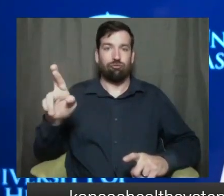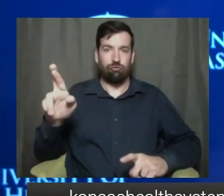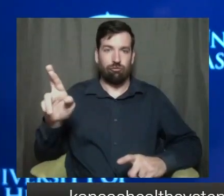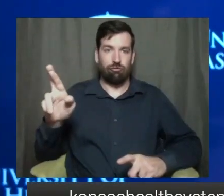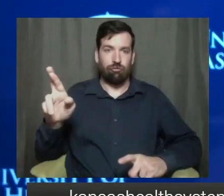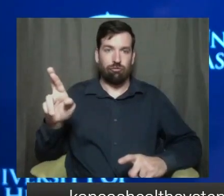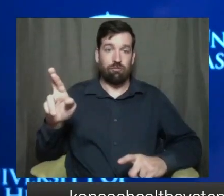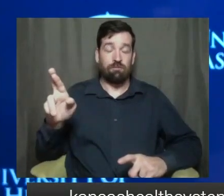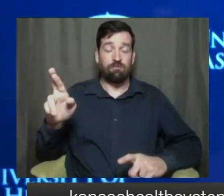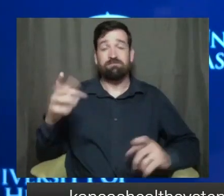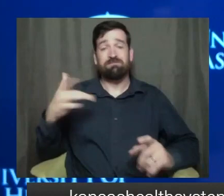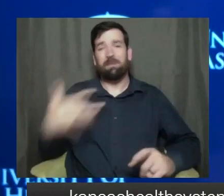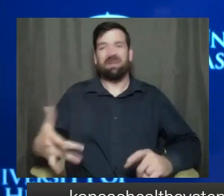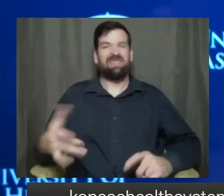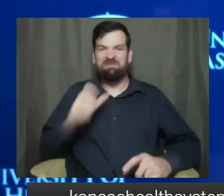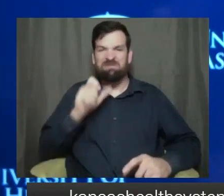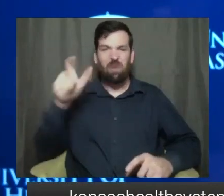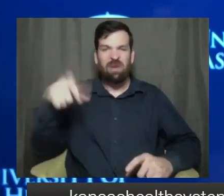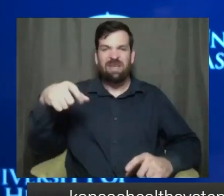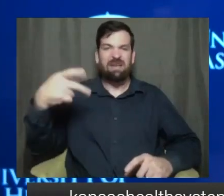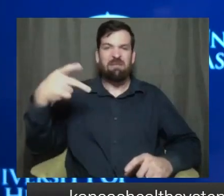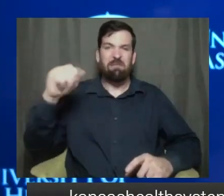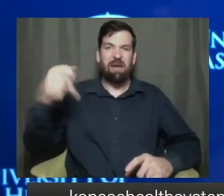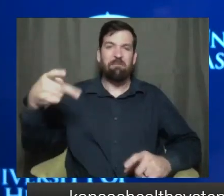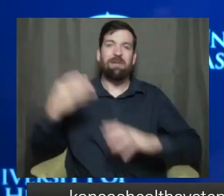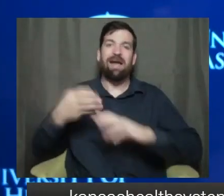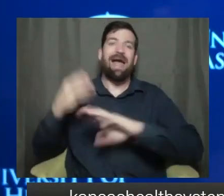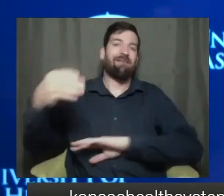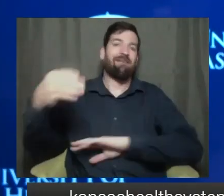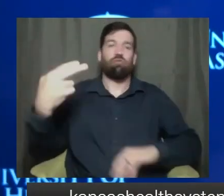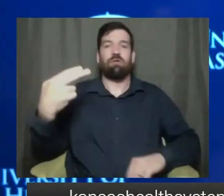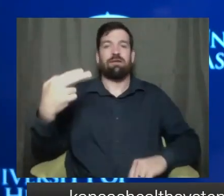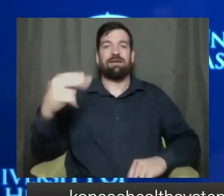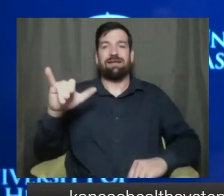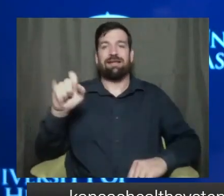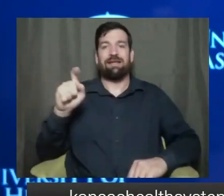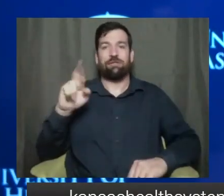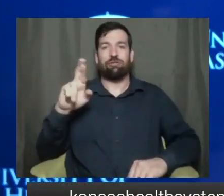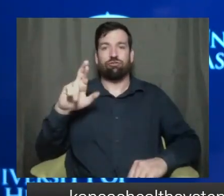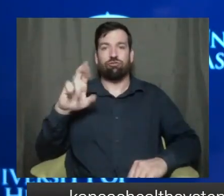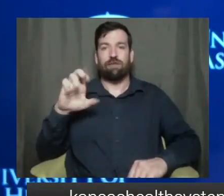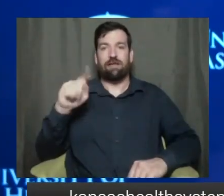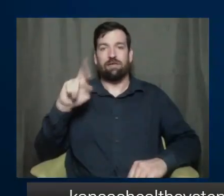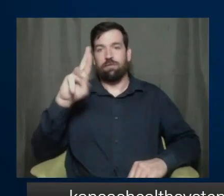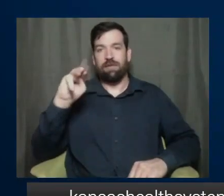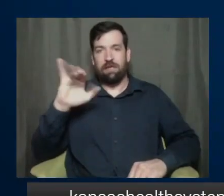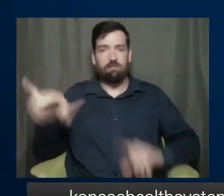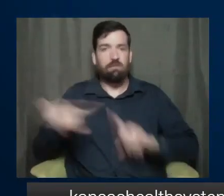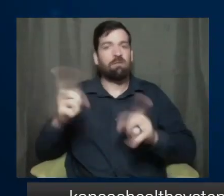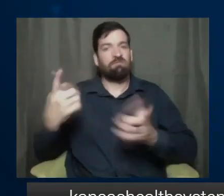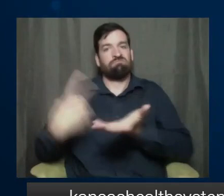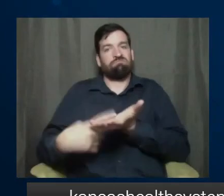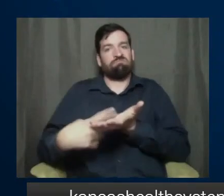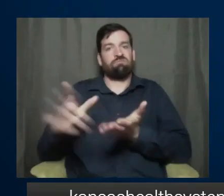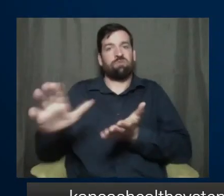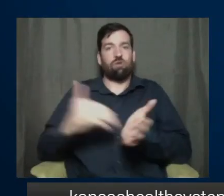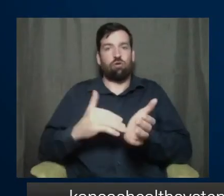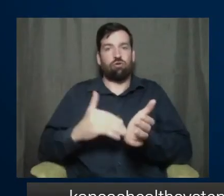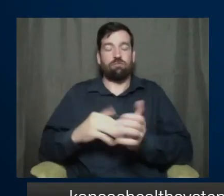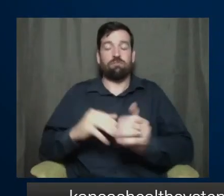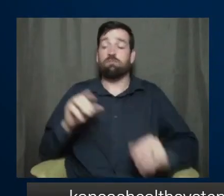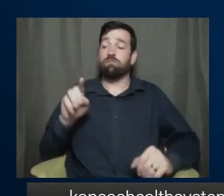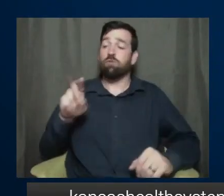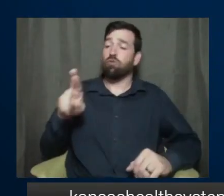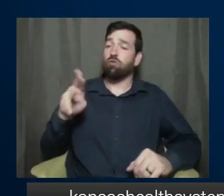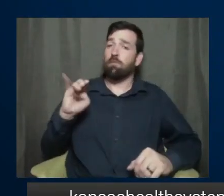thumb, you don't need a pap smear after hysterectomy. Of course, you need to talk to your doctor about that. So. Dr. Meister, Angie wants to know,